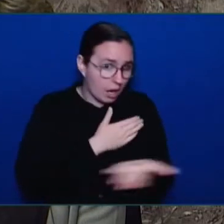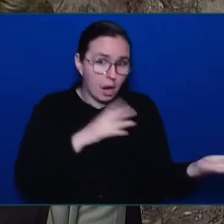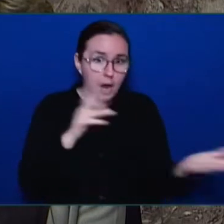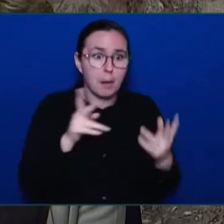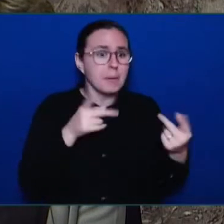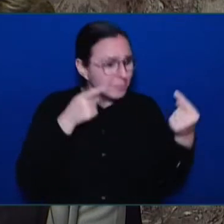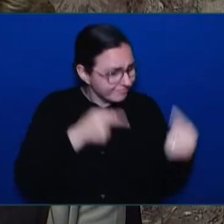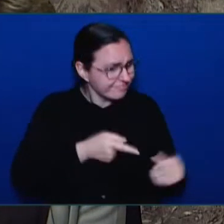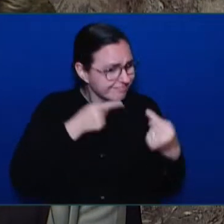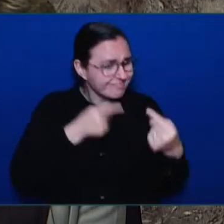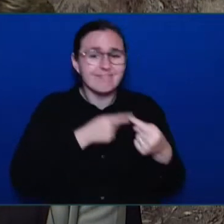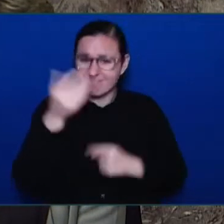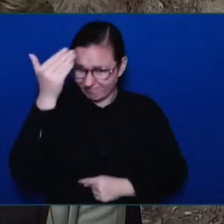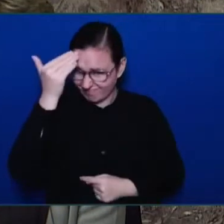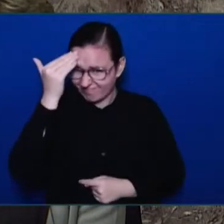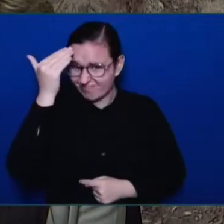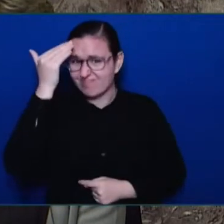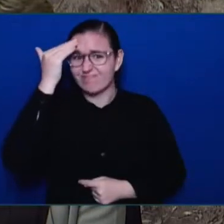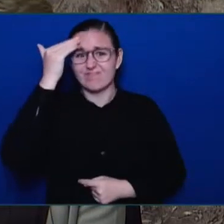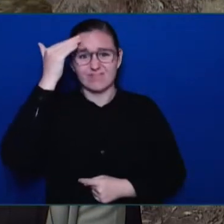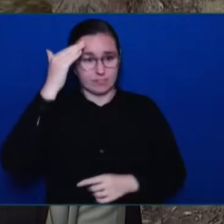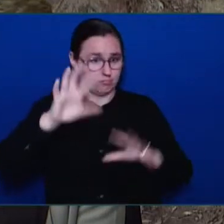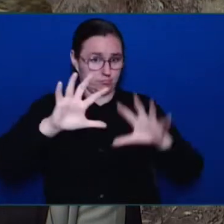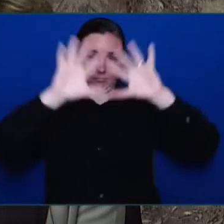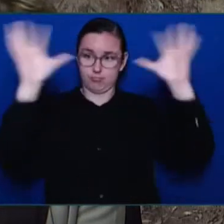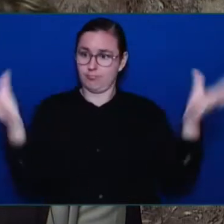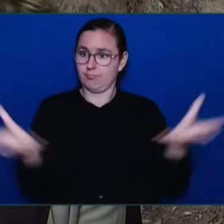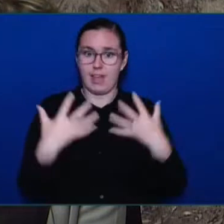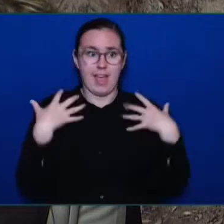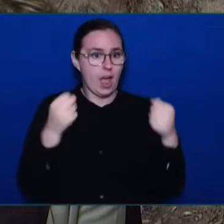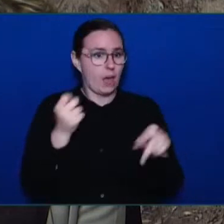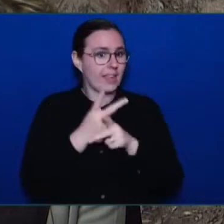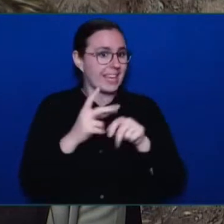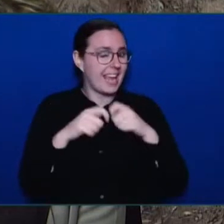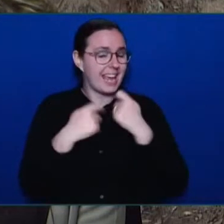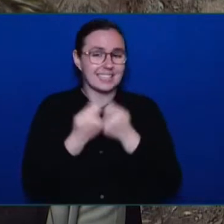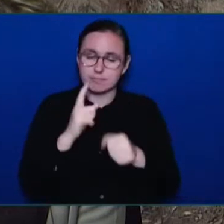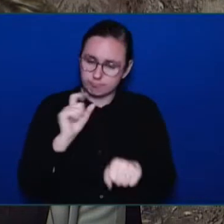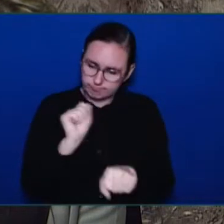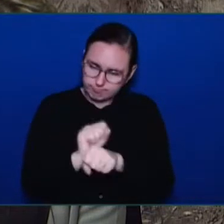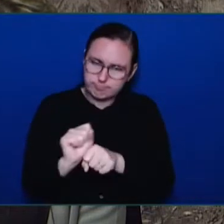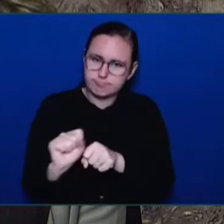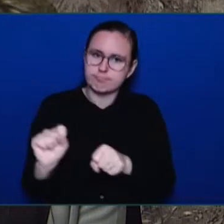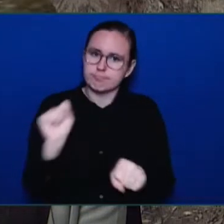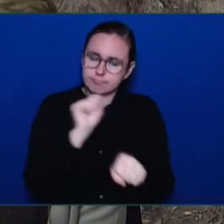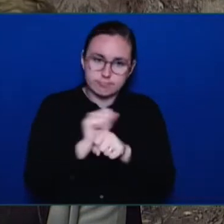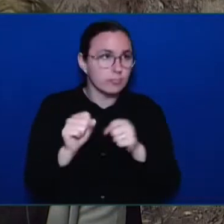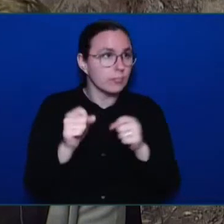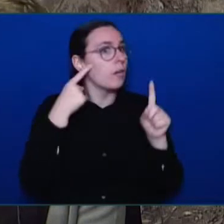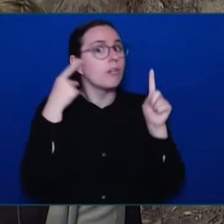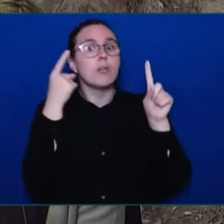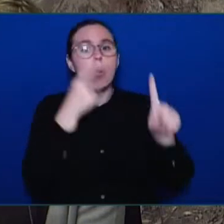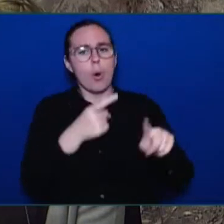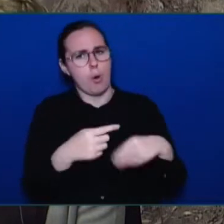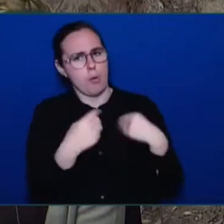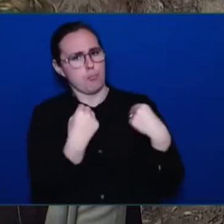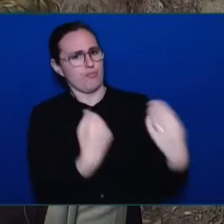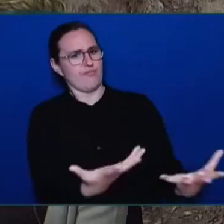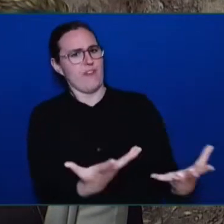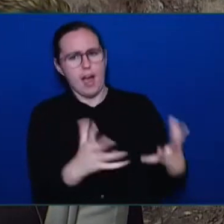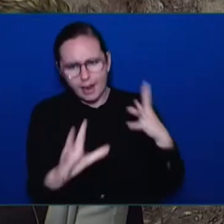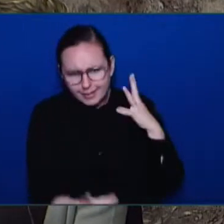so hard, Honourable Speaker, to deliver services, to add services in communities. In her own health